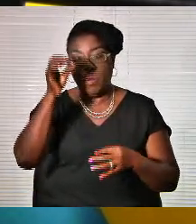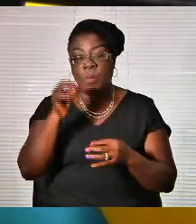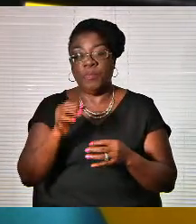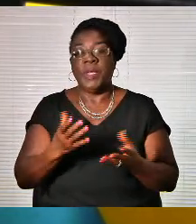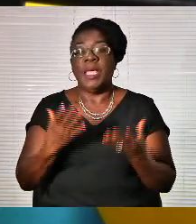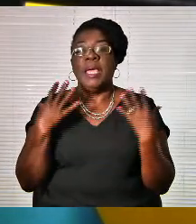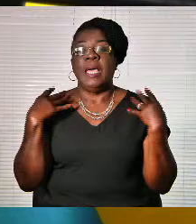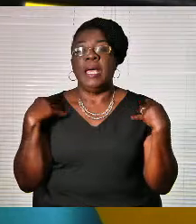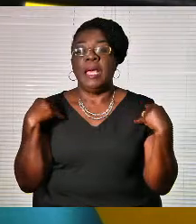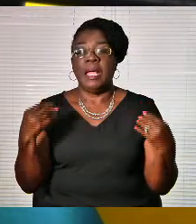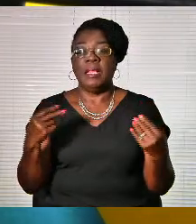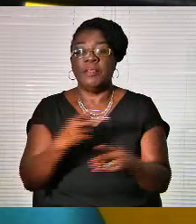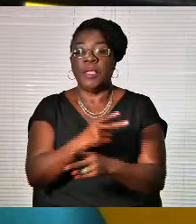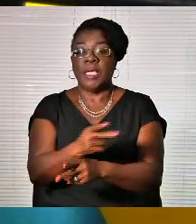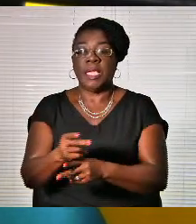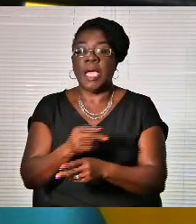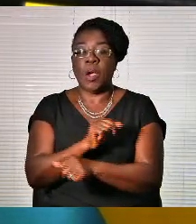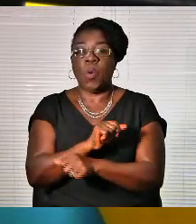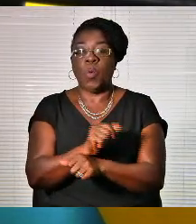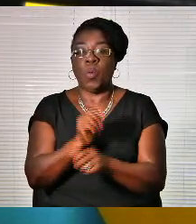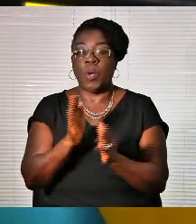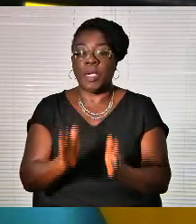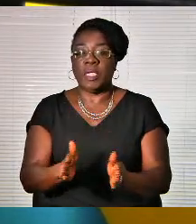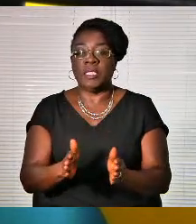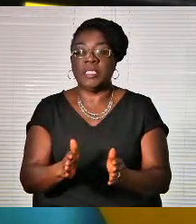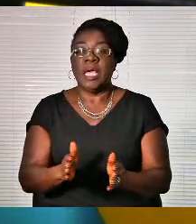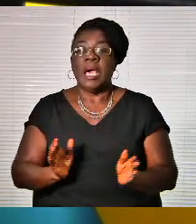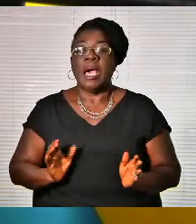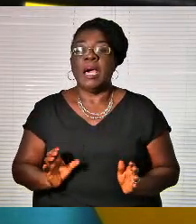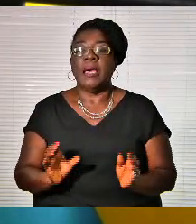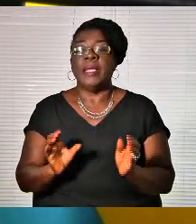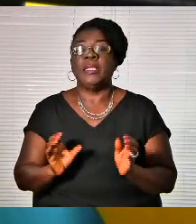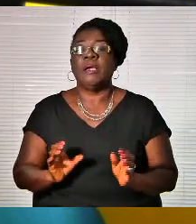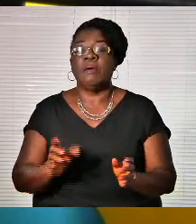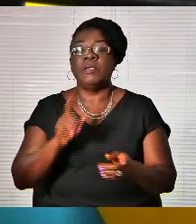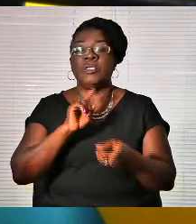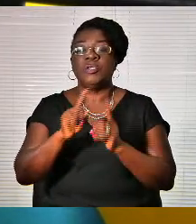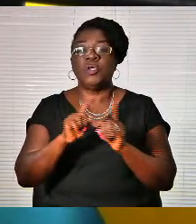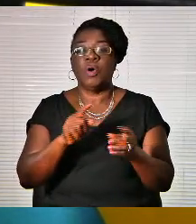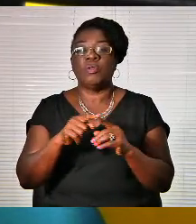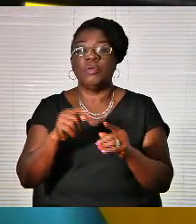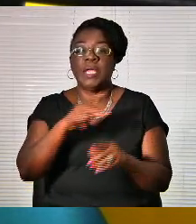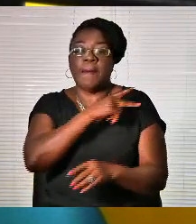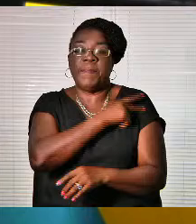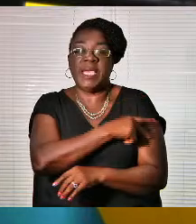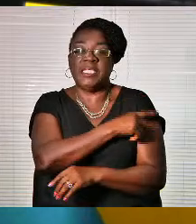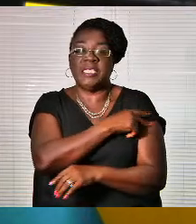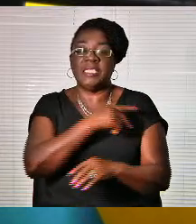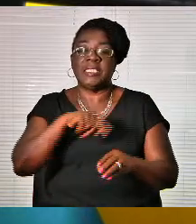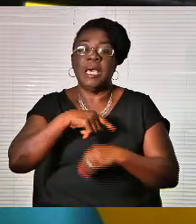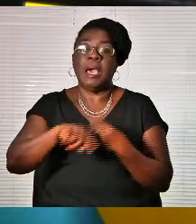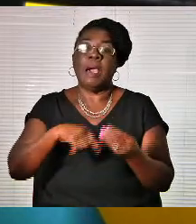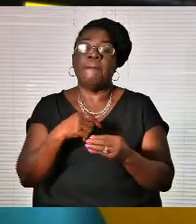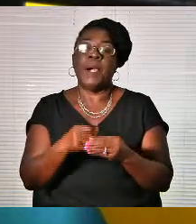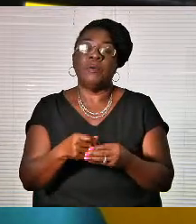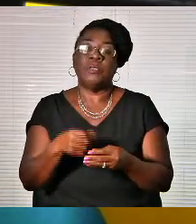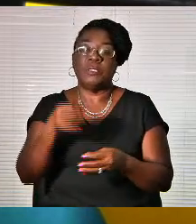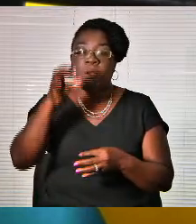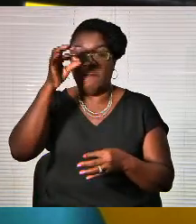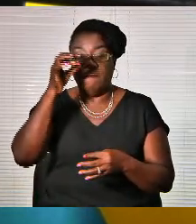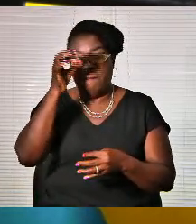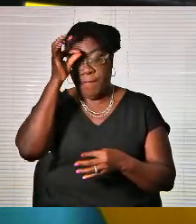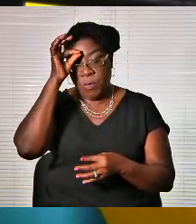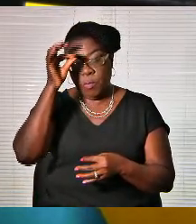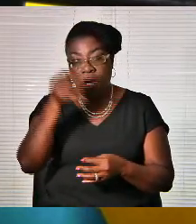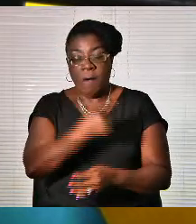Healthcare workers are encouraged to talk to their patients about the flu vaccine to educate them about the benefits. If